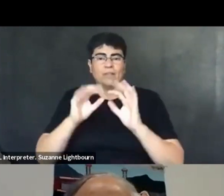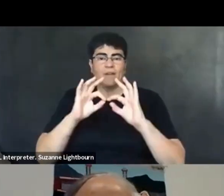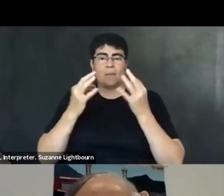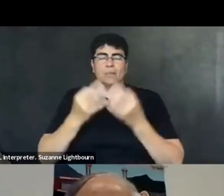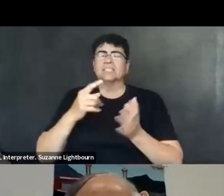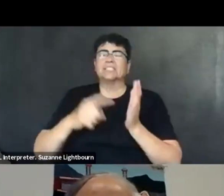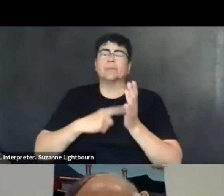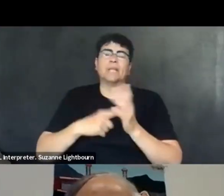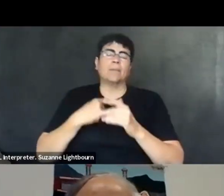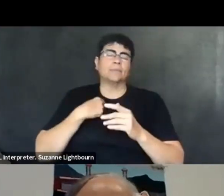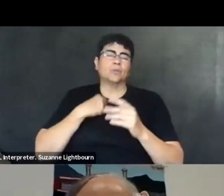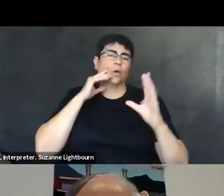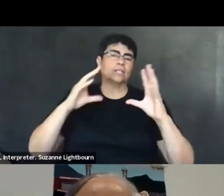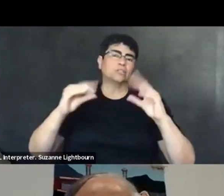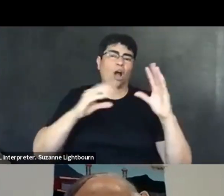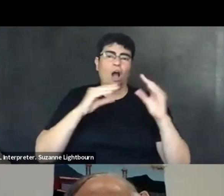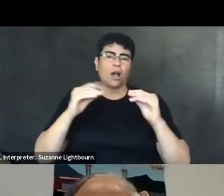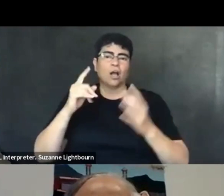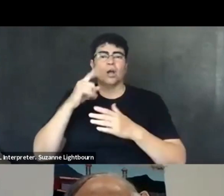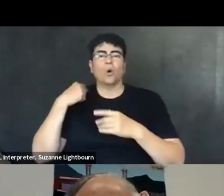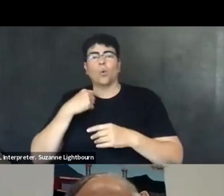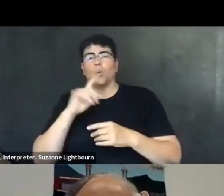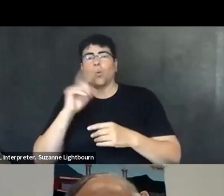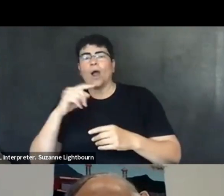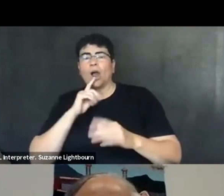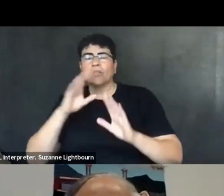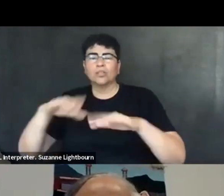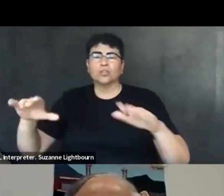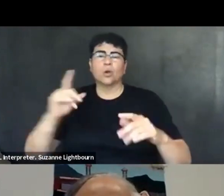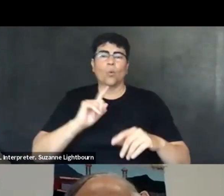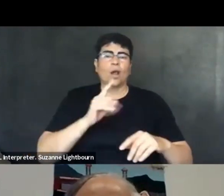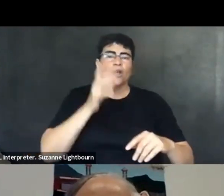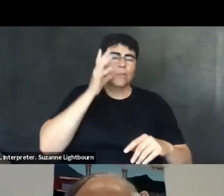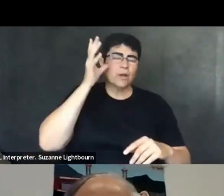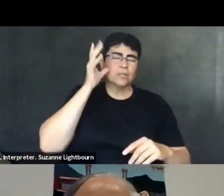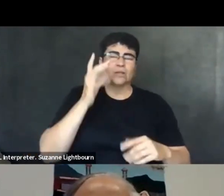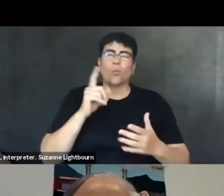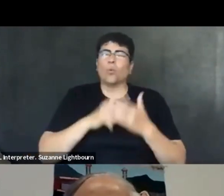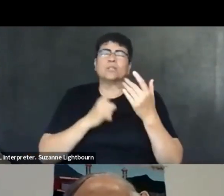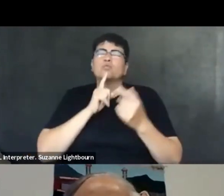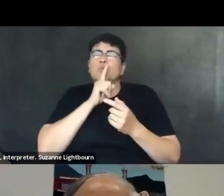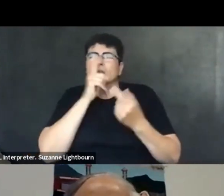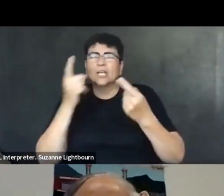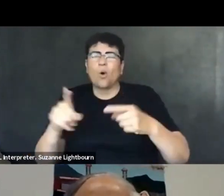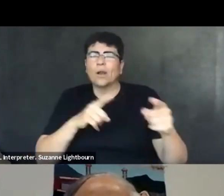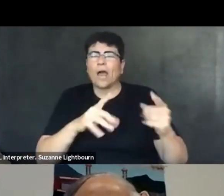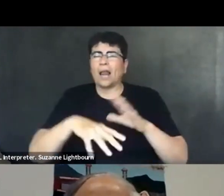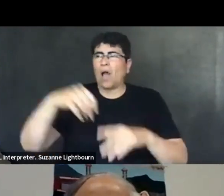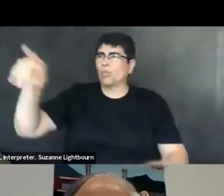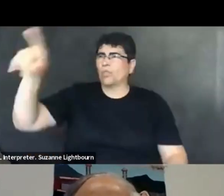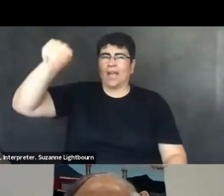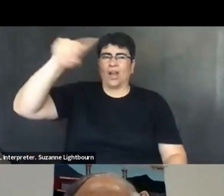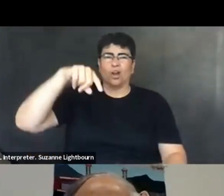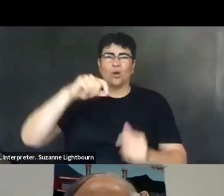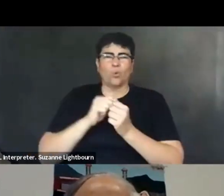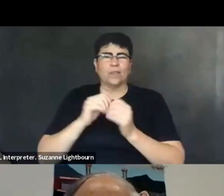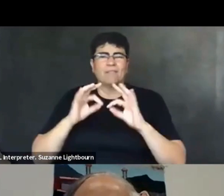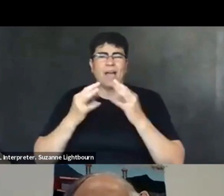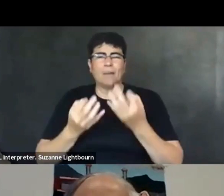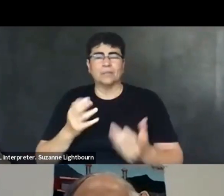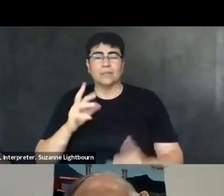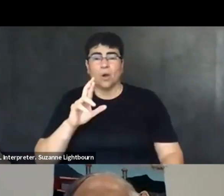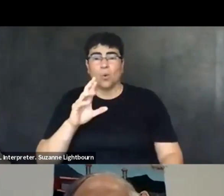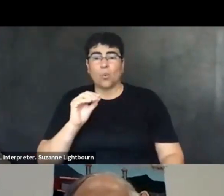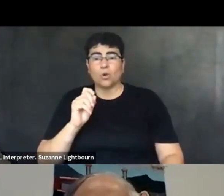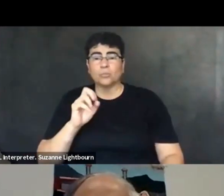these conversations are where are the parents, where are the children, what's really going on out there with our families. Rosemary, you're